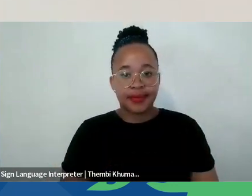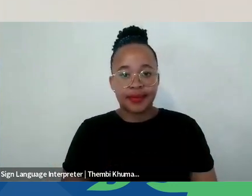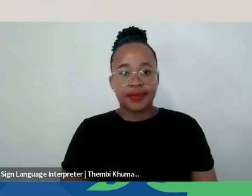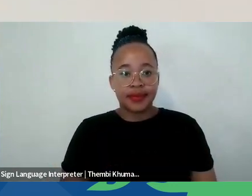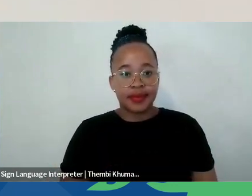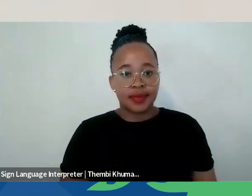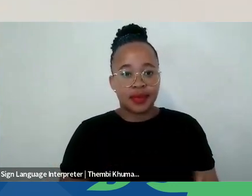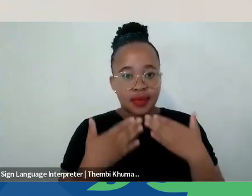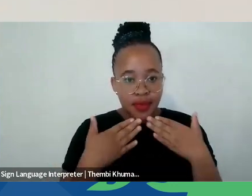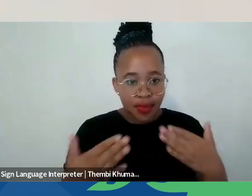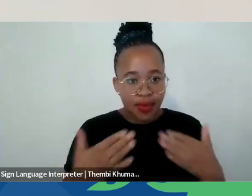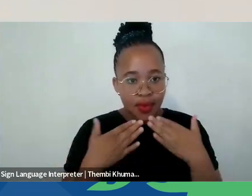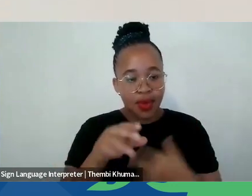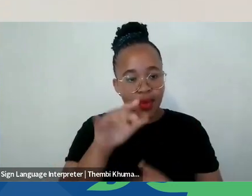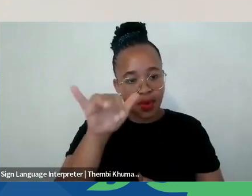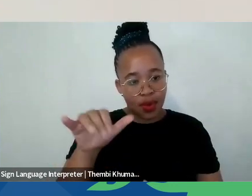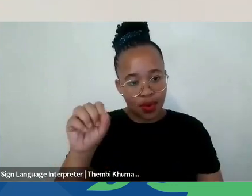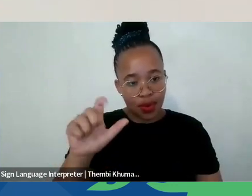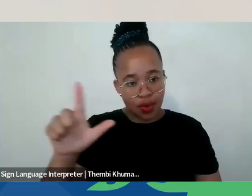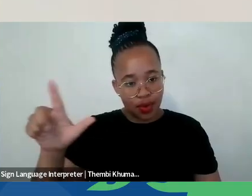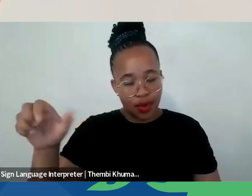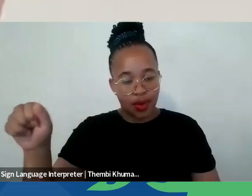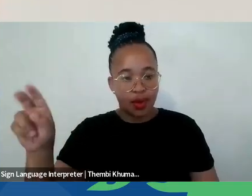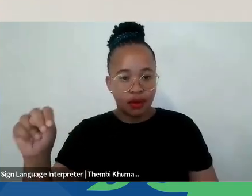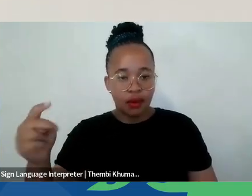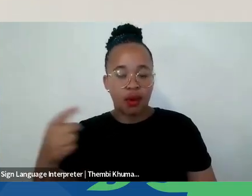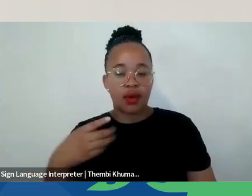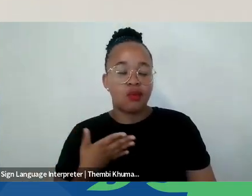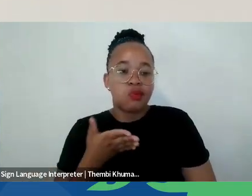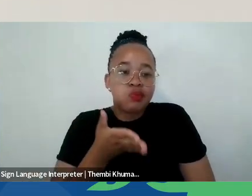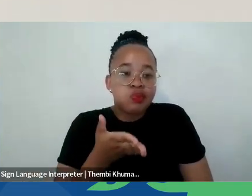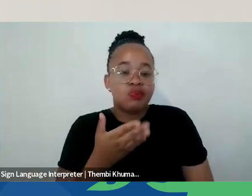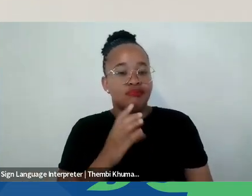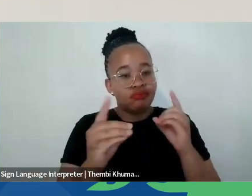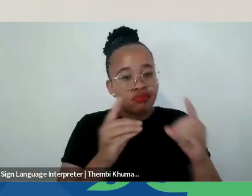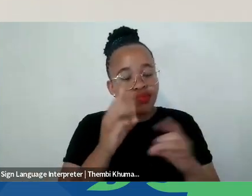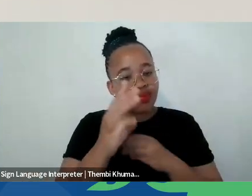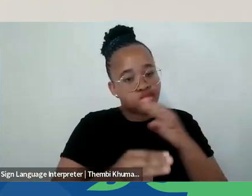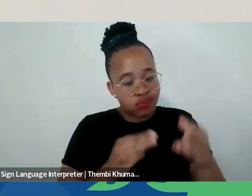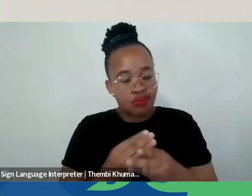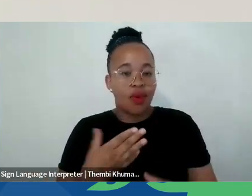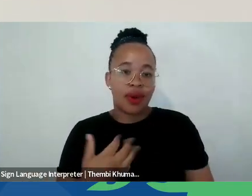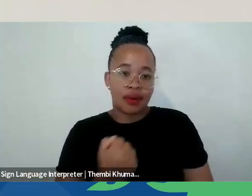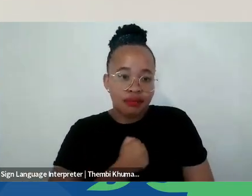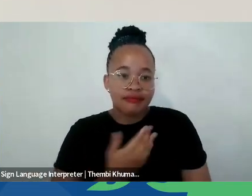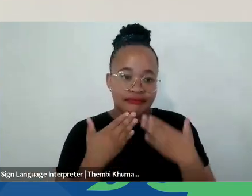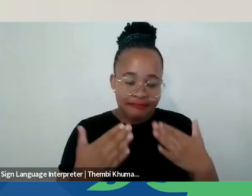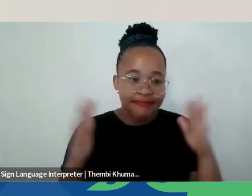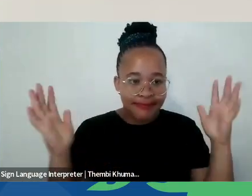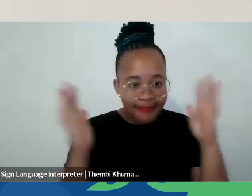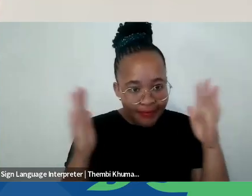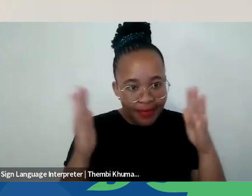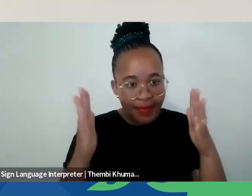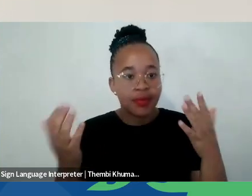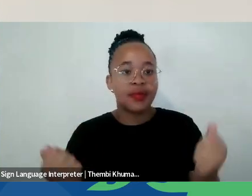and for the opportunity to talk about our work, and then, of course, being a partner to the work that we've